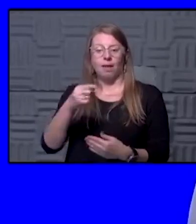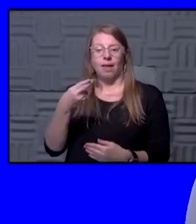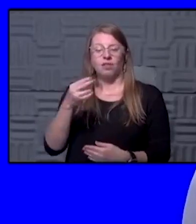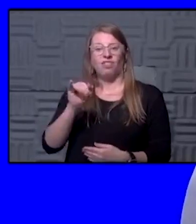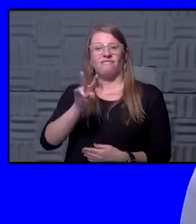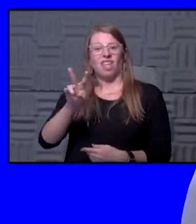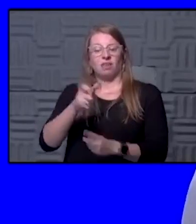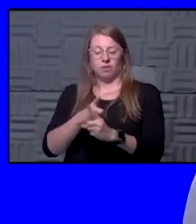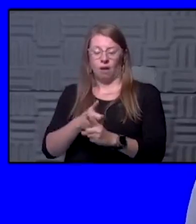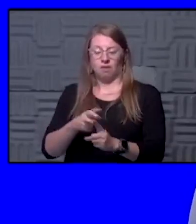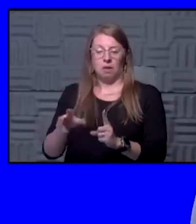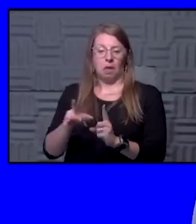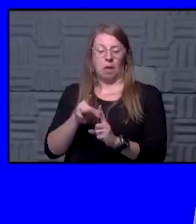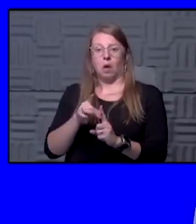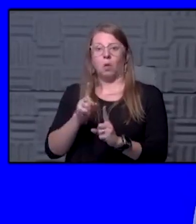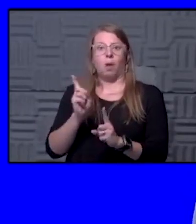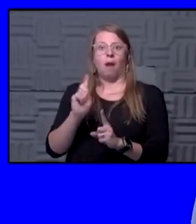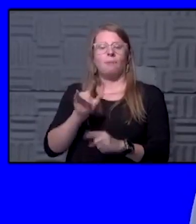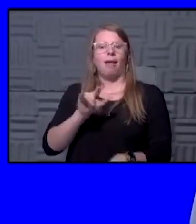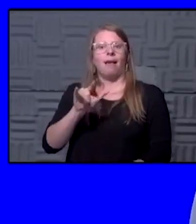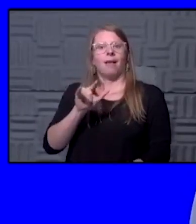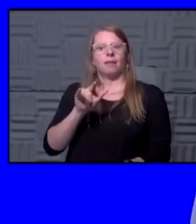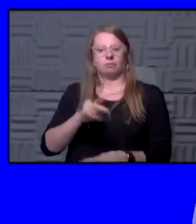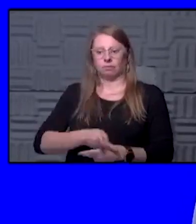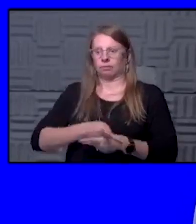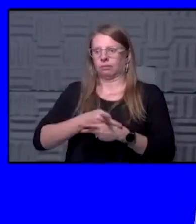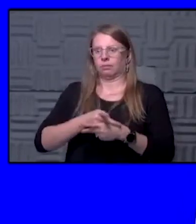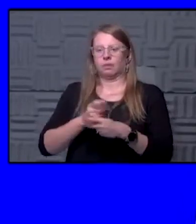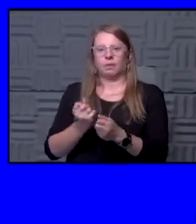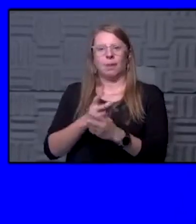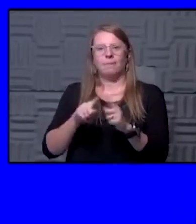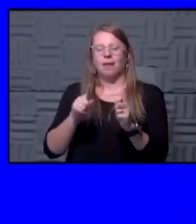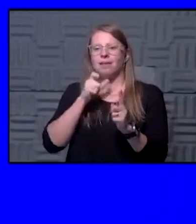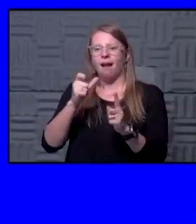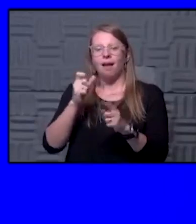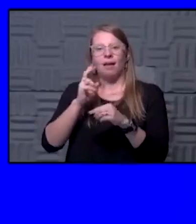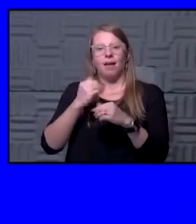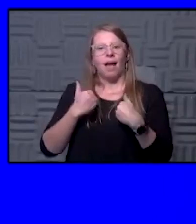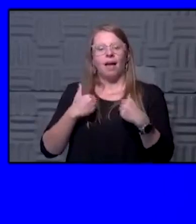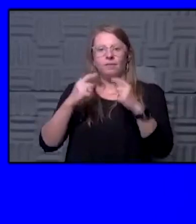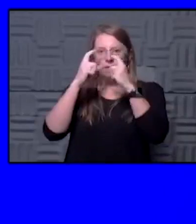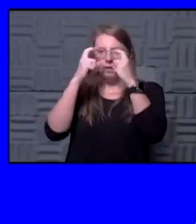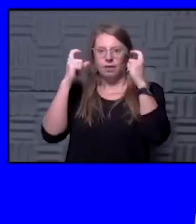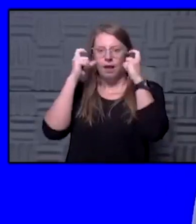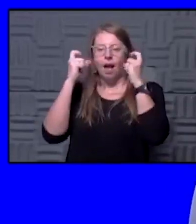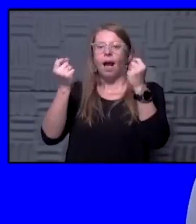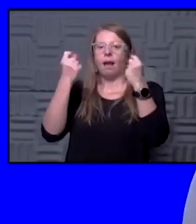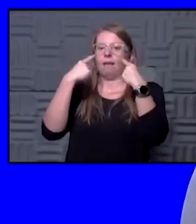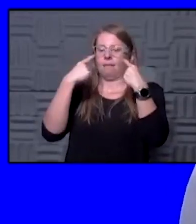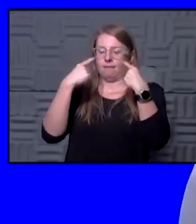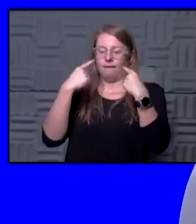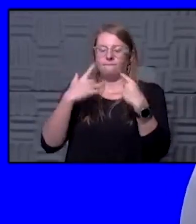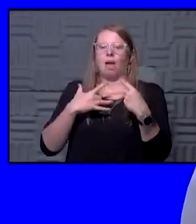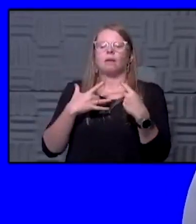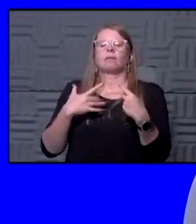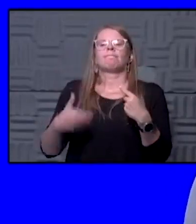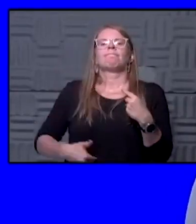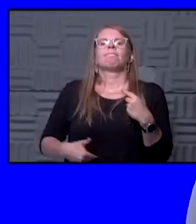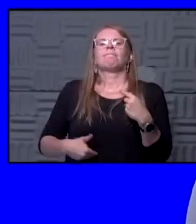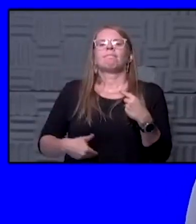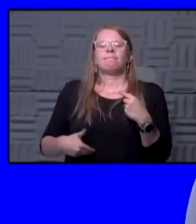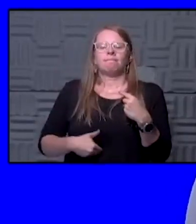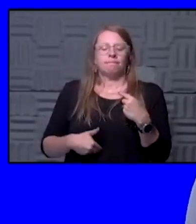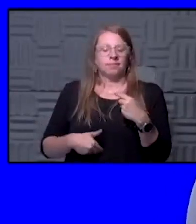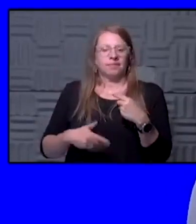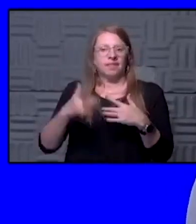he felt he got it on the plane. He was taking all the precautions, but he didn't have eye protection. He felt he got it through the eyes. So all of these things that we're doing